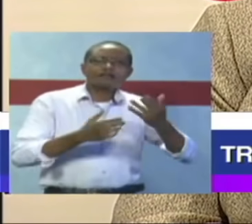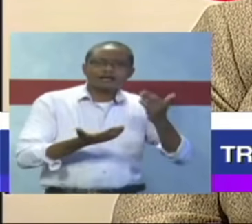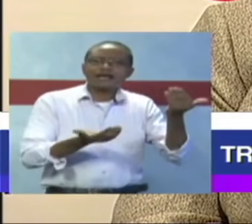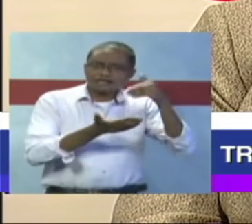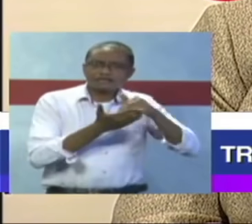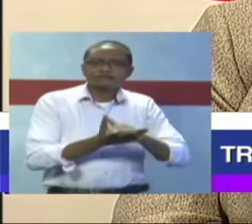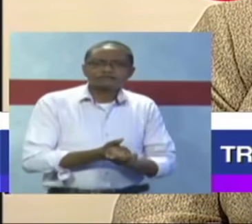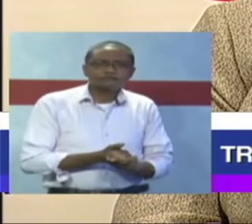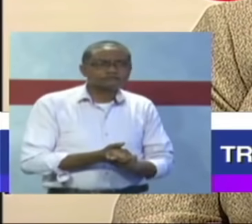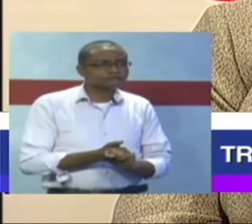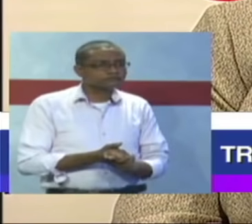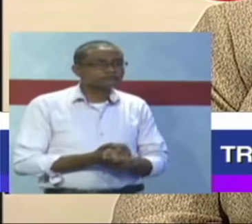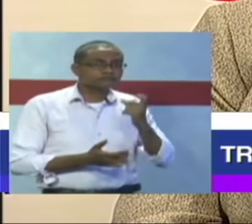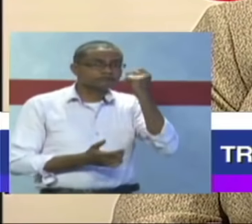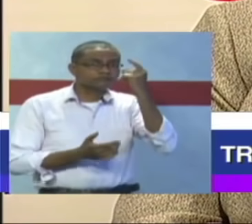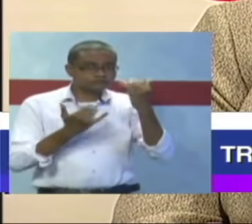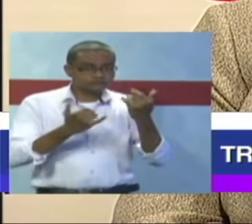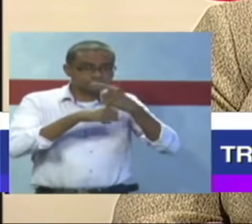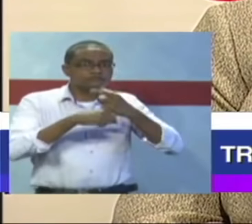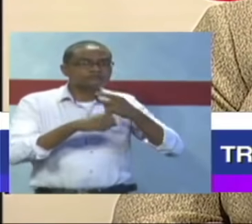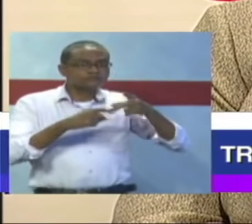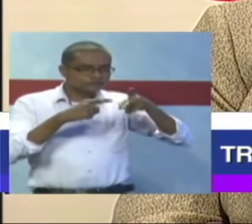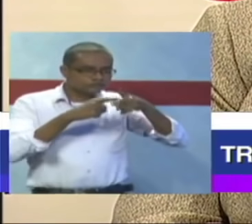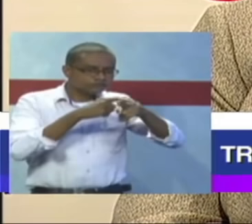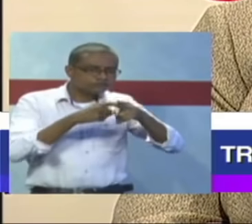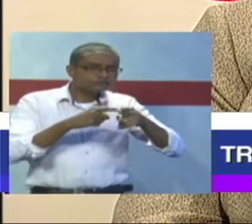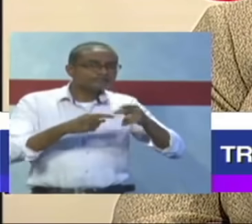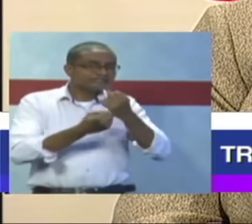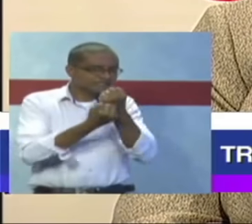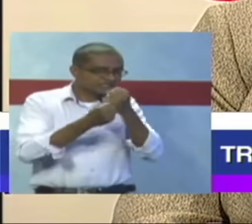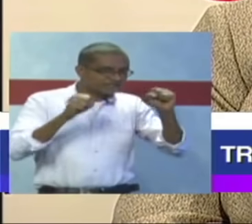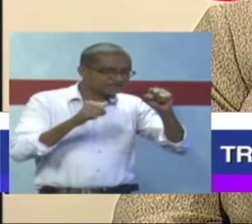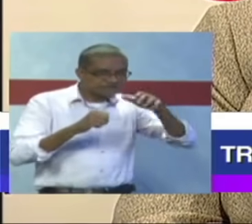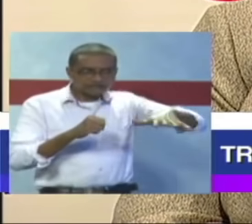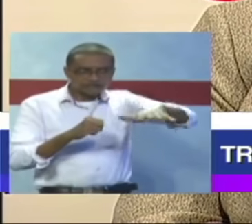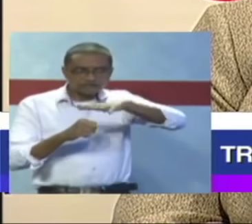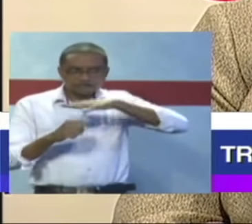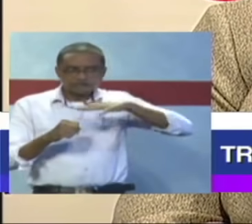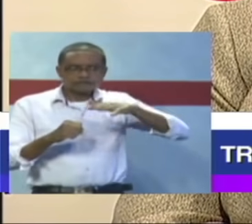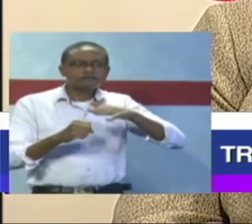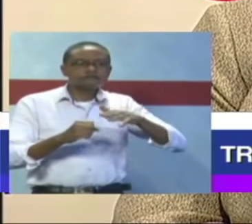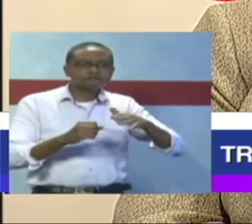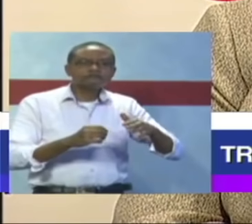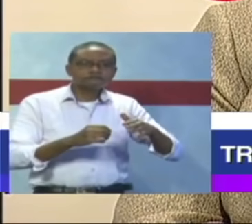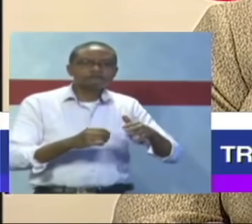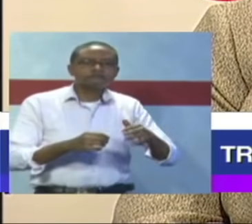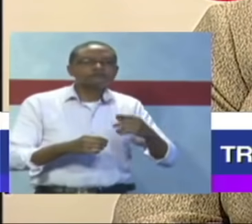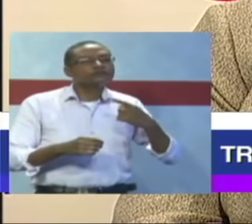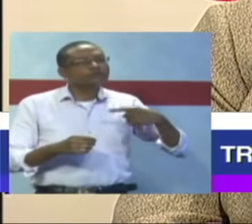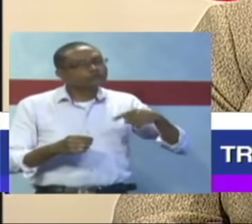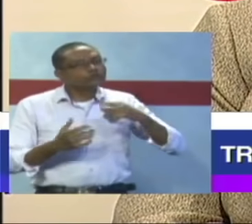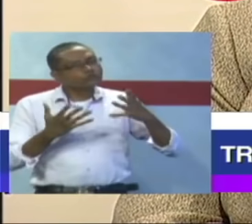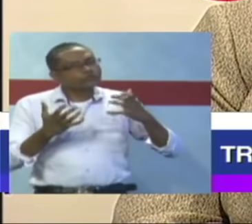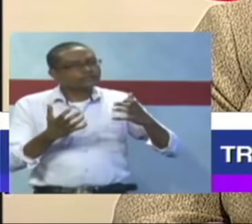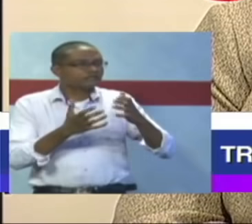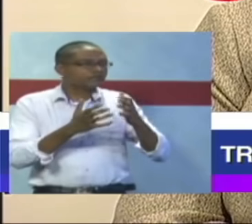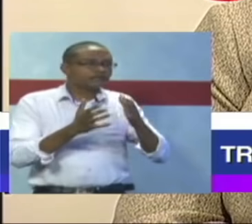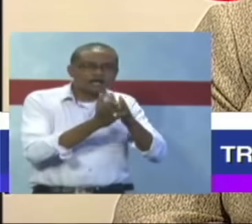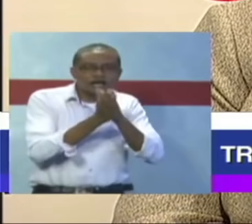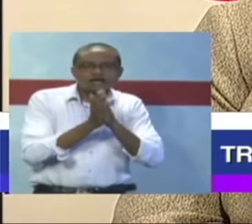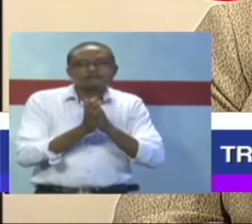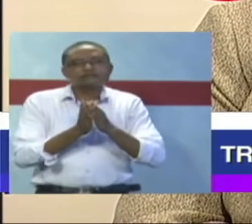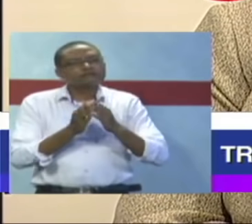today being the launch of the Safe Zone initiative. We would like to continue in that vein, and therefore we are asking